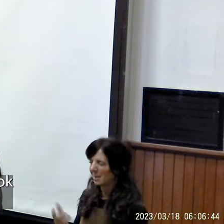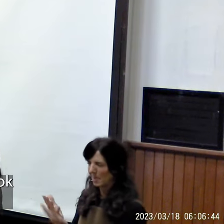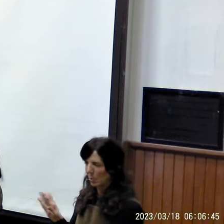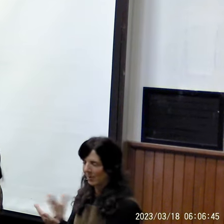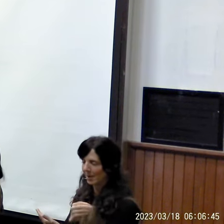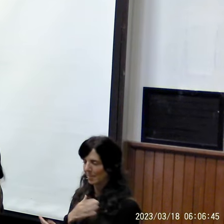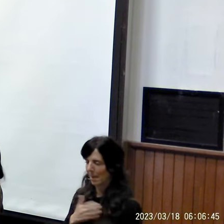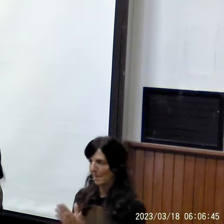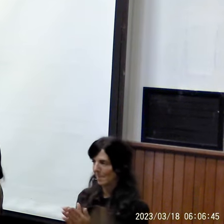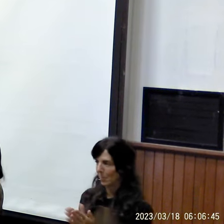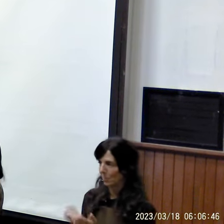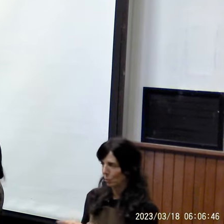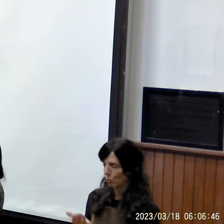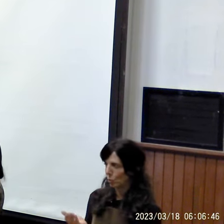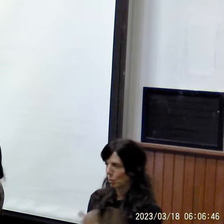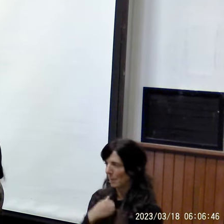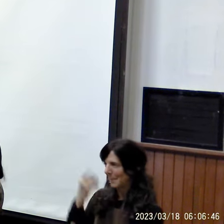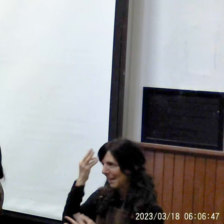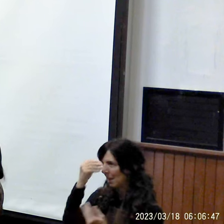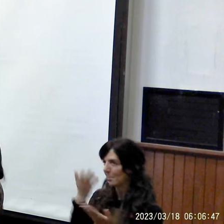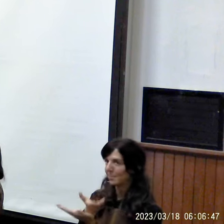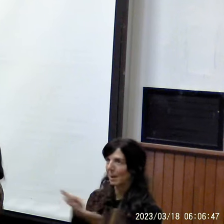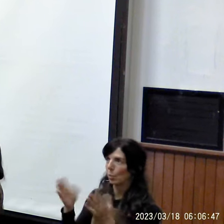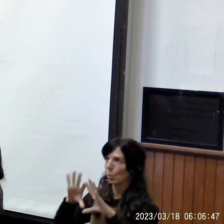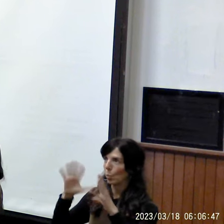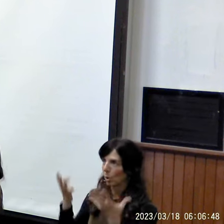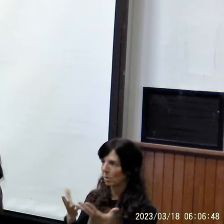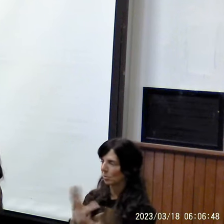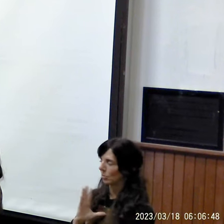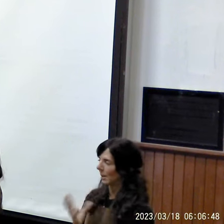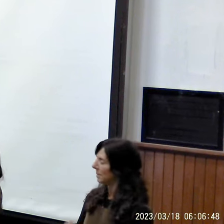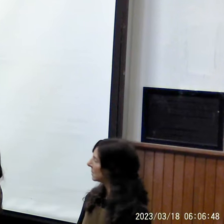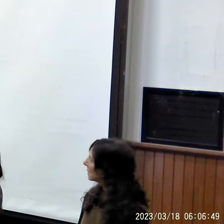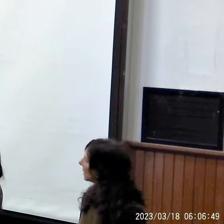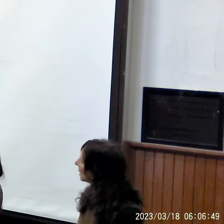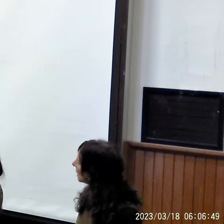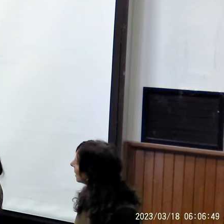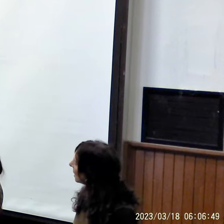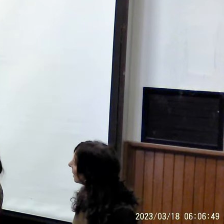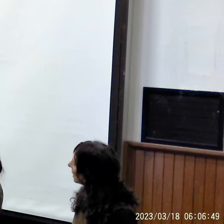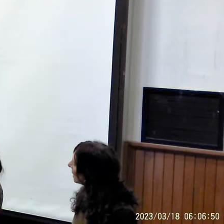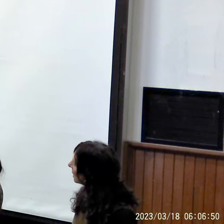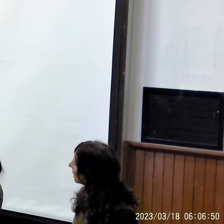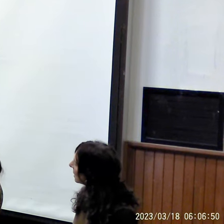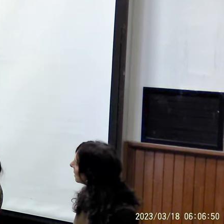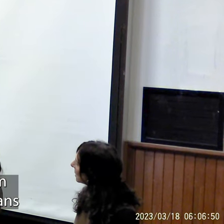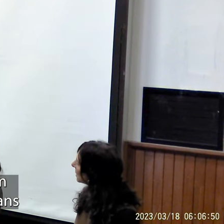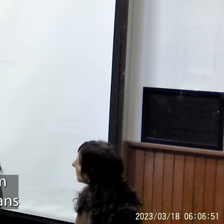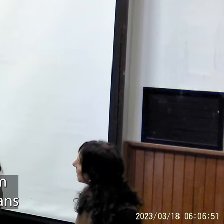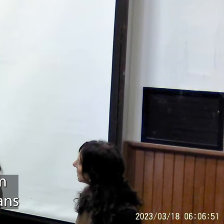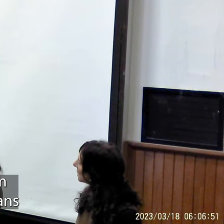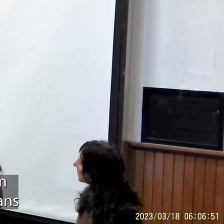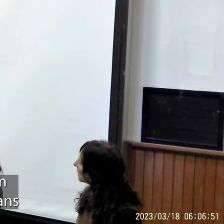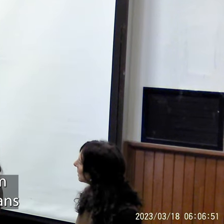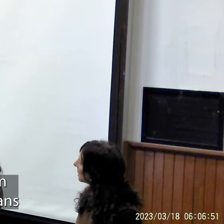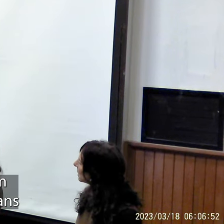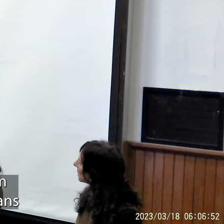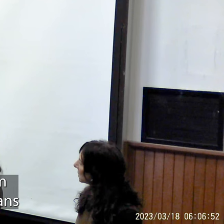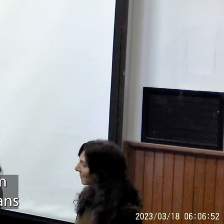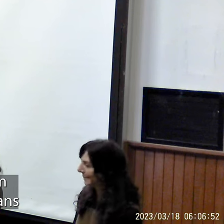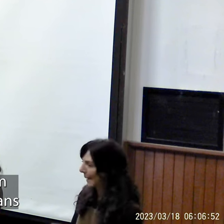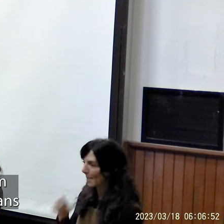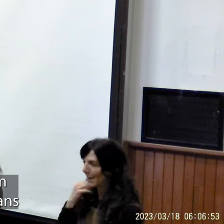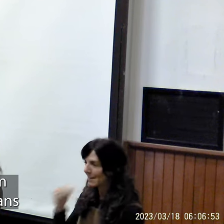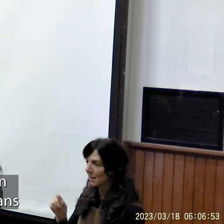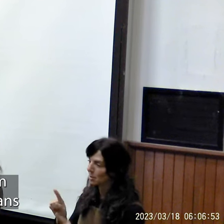about, the world is trans. What's fucking trans is a starfish. Cut off their arm and it